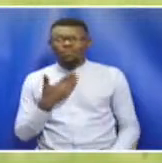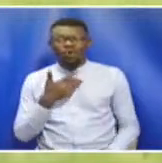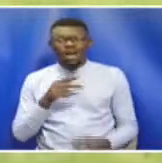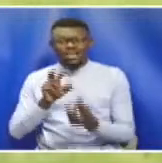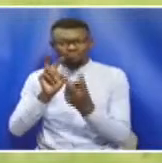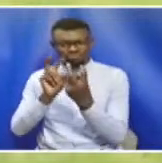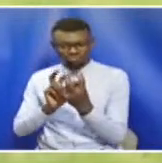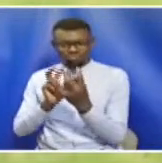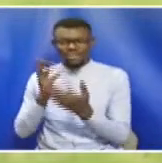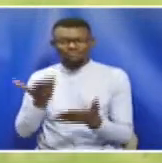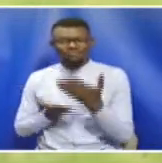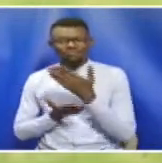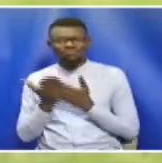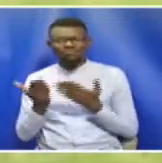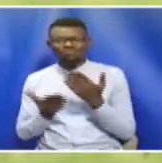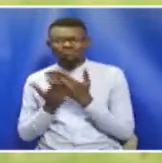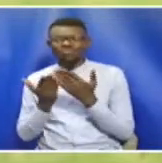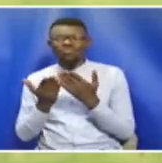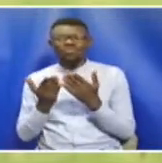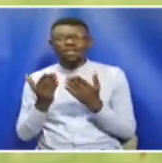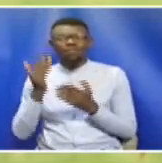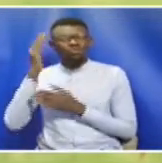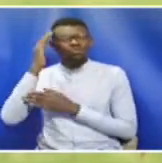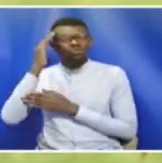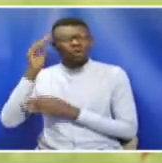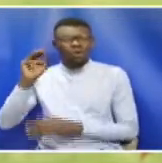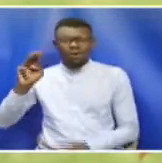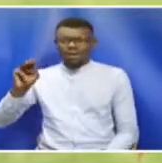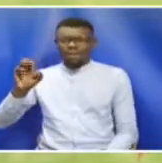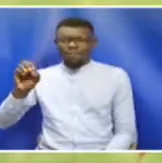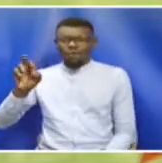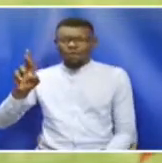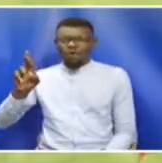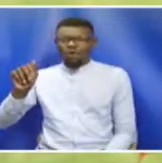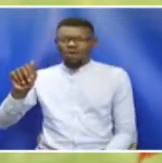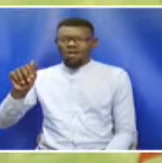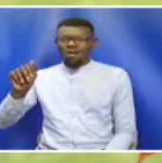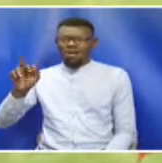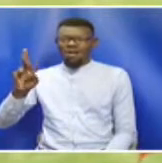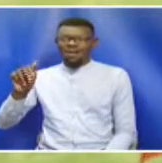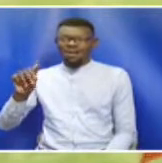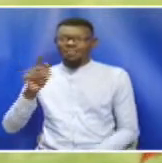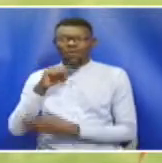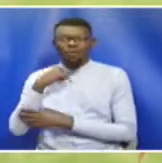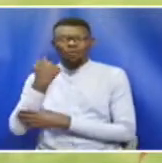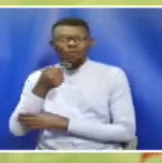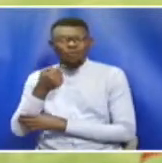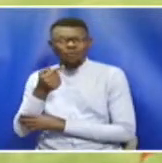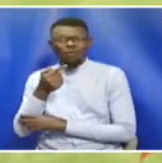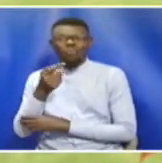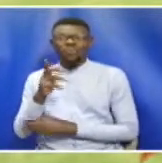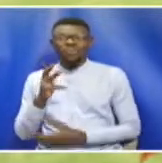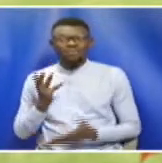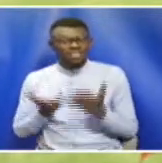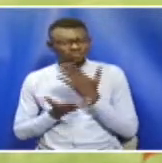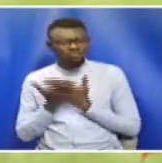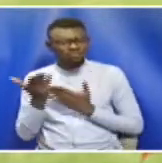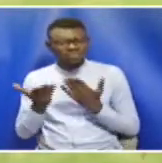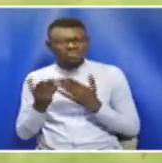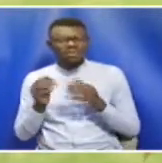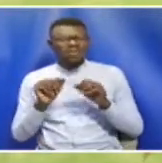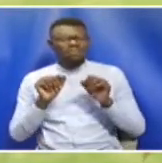who George Morara was, and now he's meeting the daughter, then we can always have a discussion around that